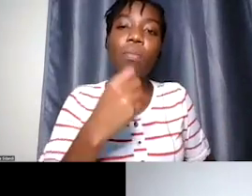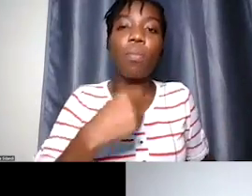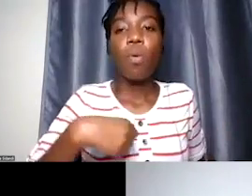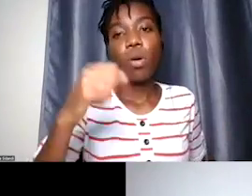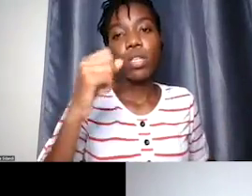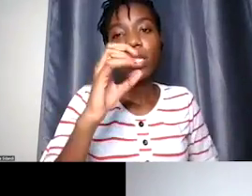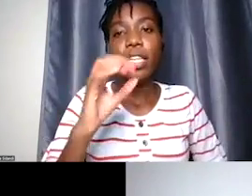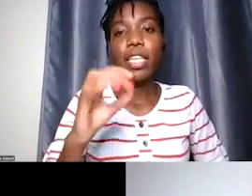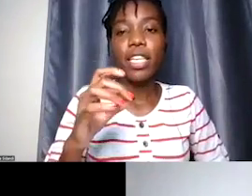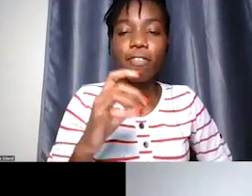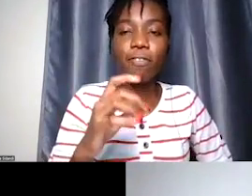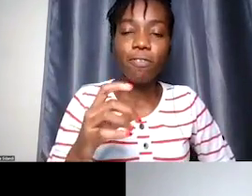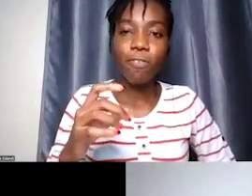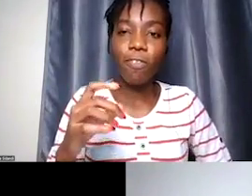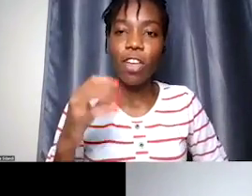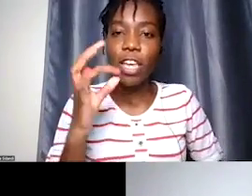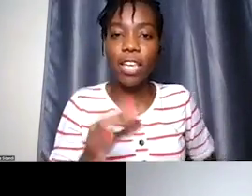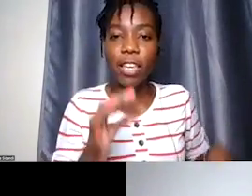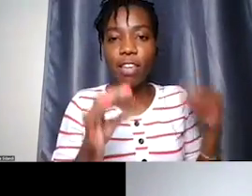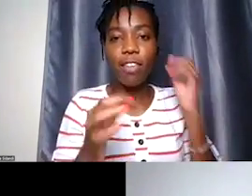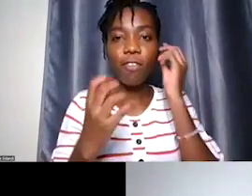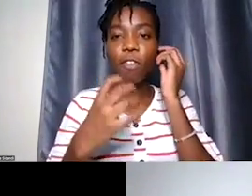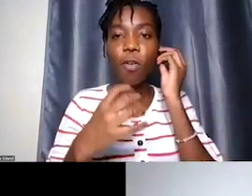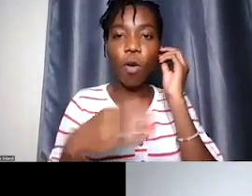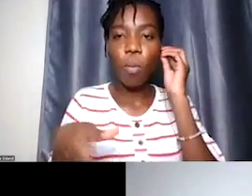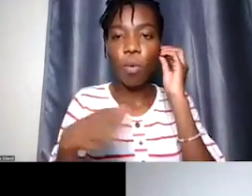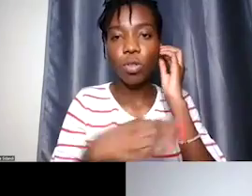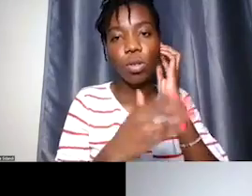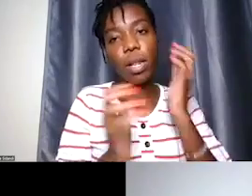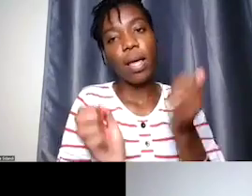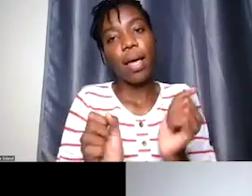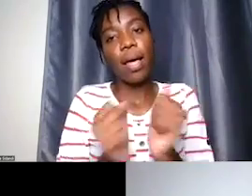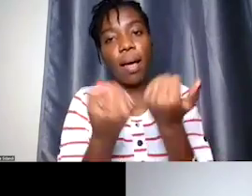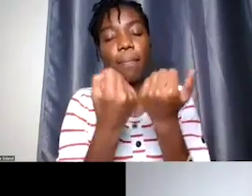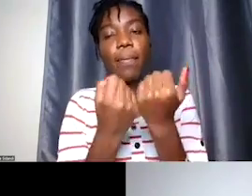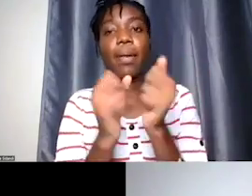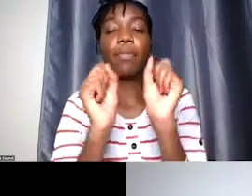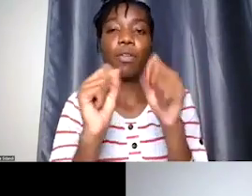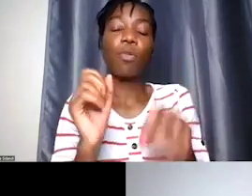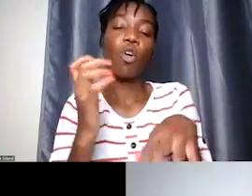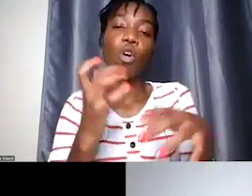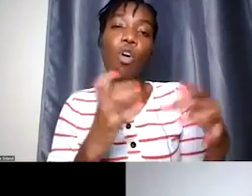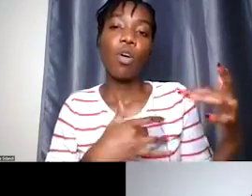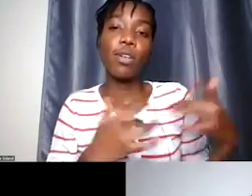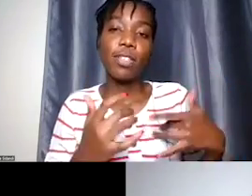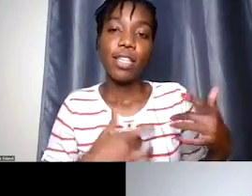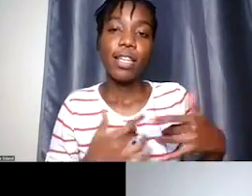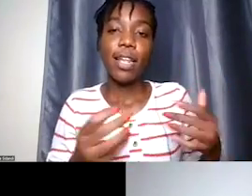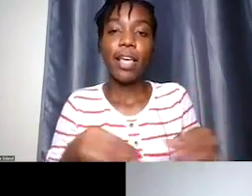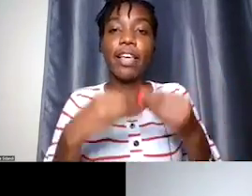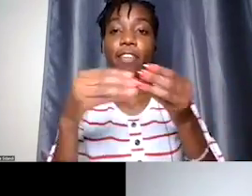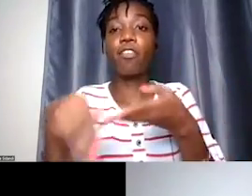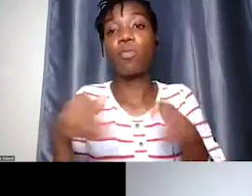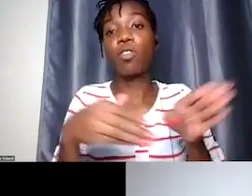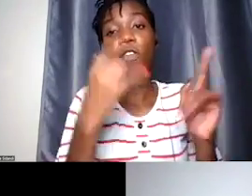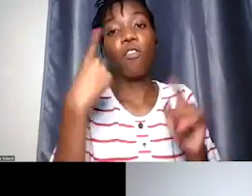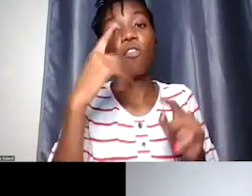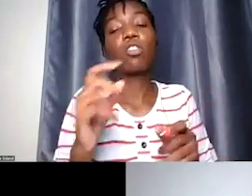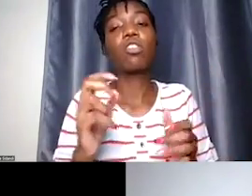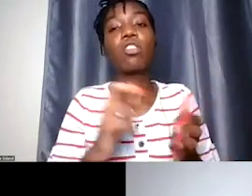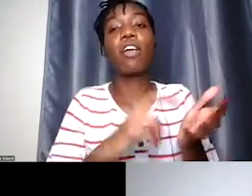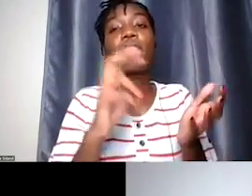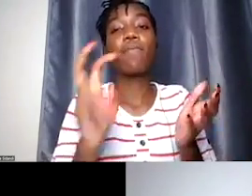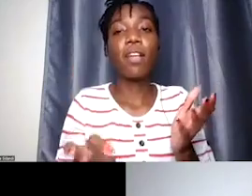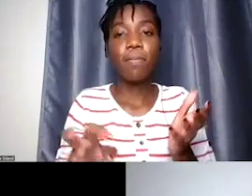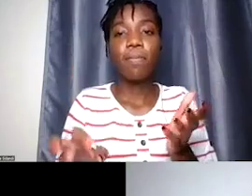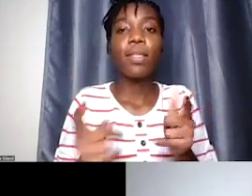opportunity opens up, that he or she should be able to consider giving you an opportunity for transfer. And that's what happened.